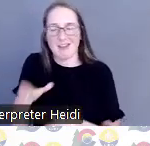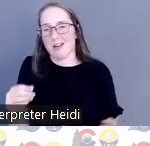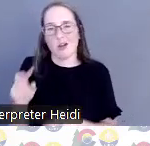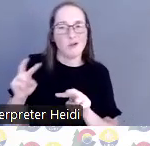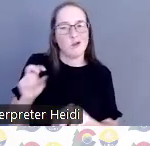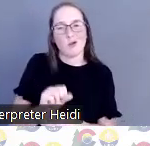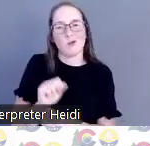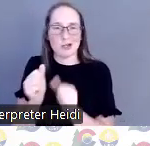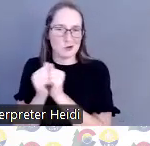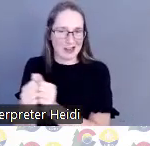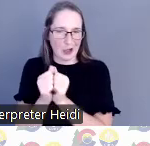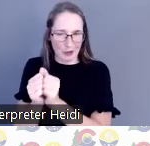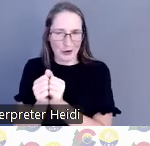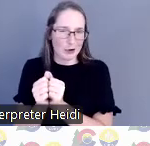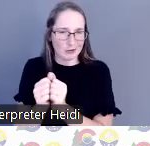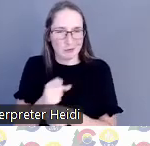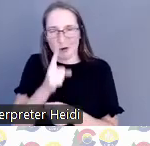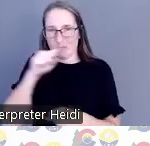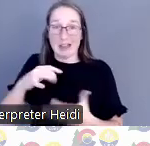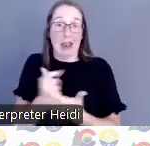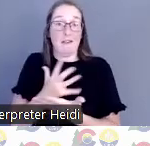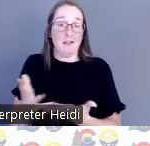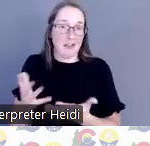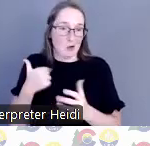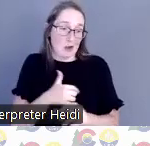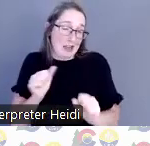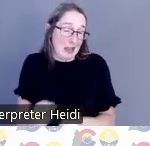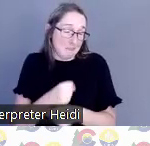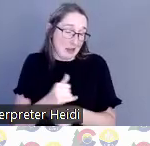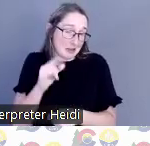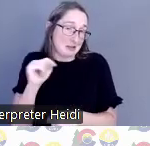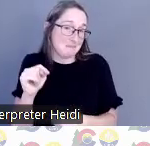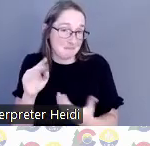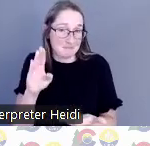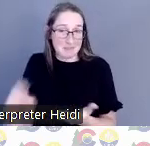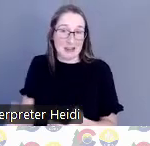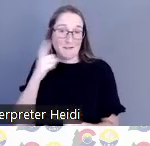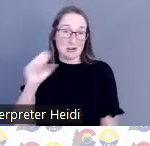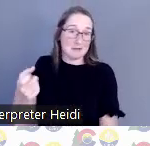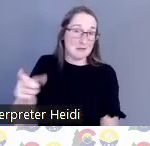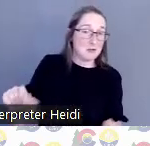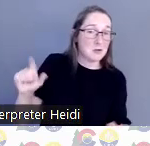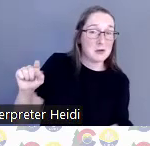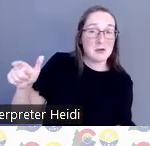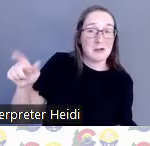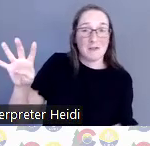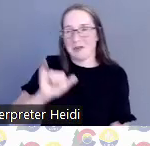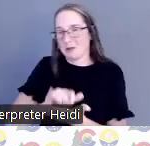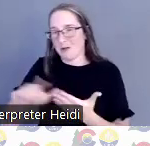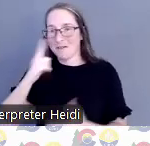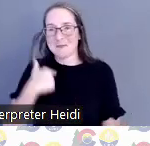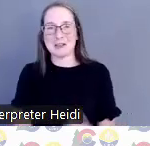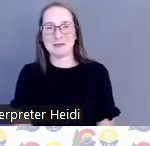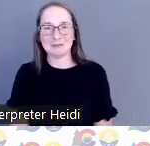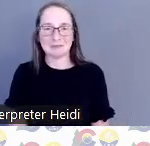working together to make this everything we can make it be in September of 2024. That's all for me.